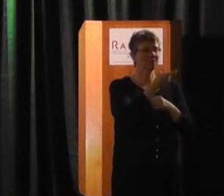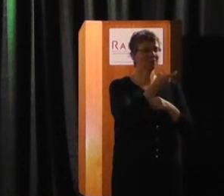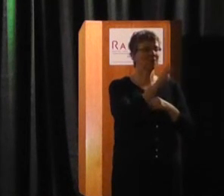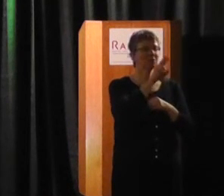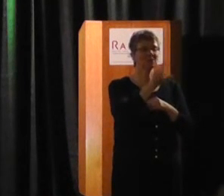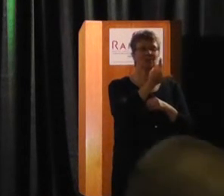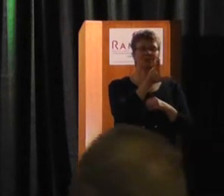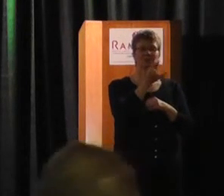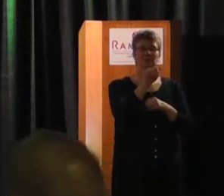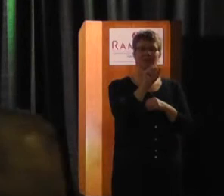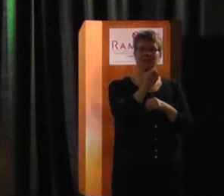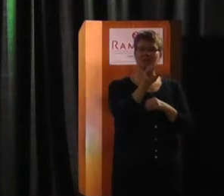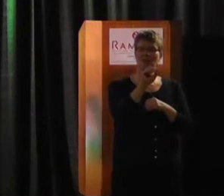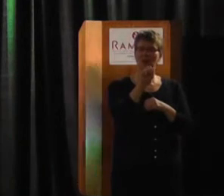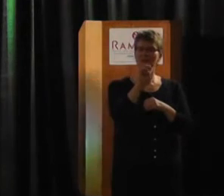Lucas-Osma.